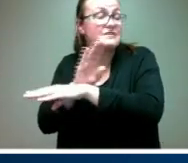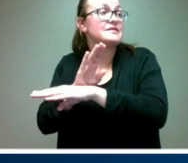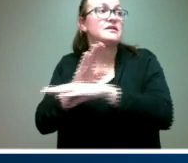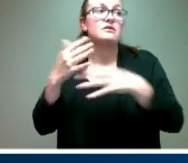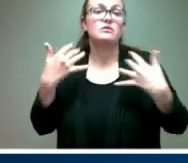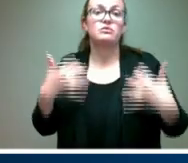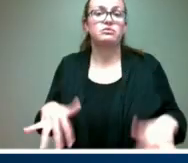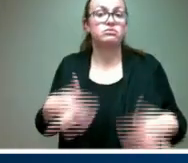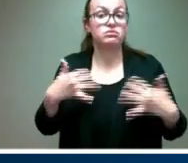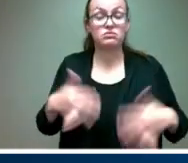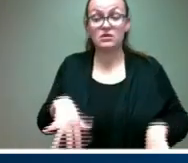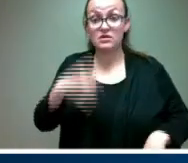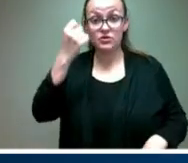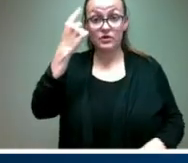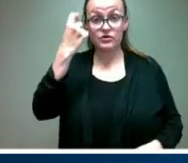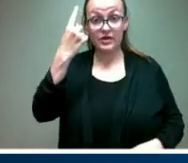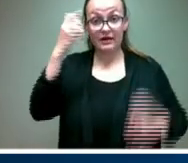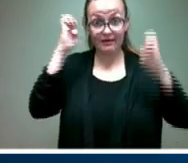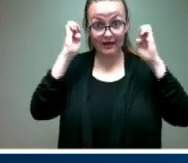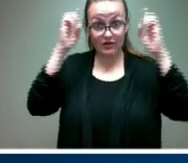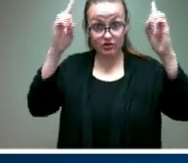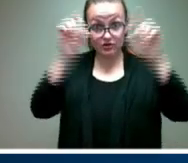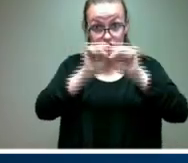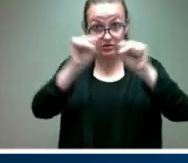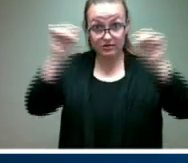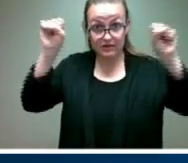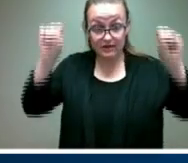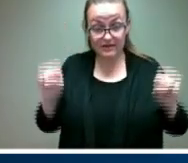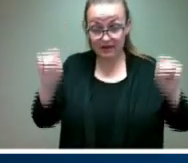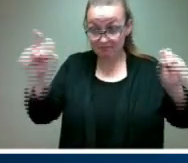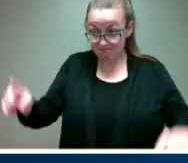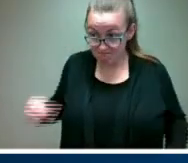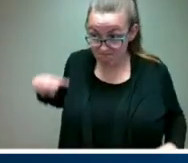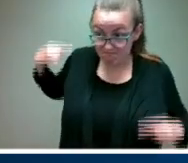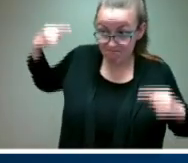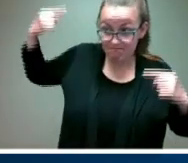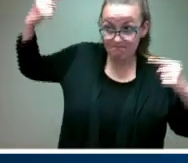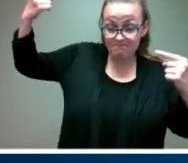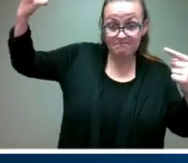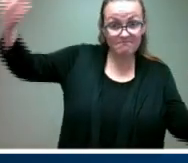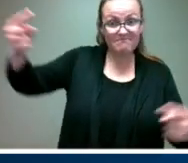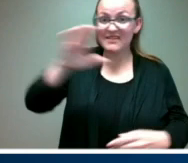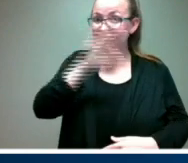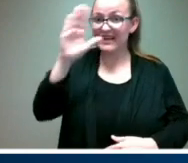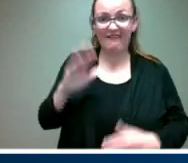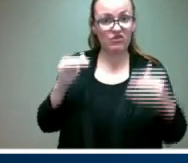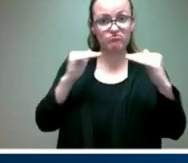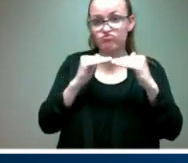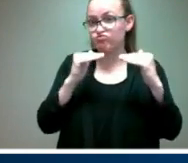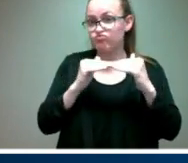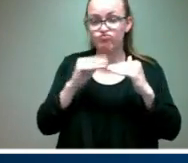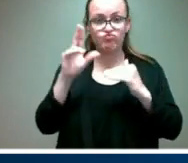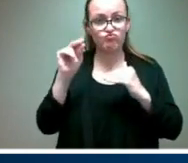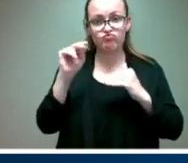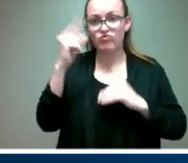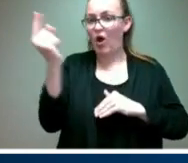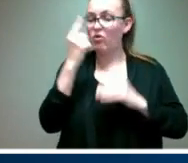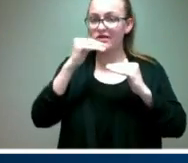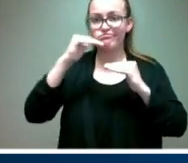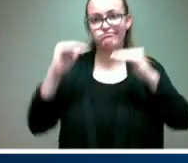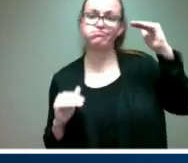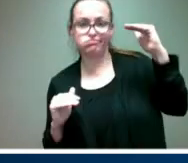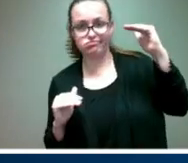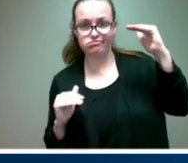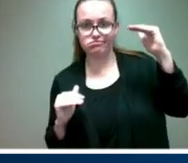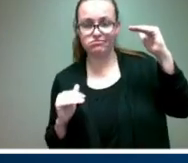the educational system, it hasn't been equitable since its very inception. But it's mm-hmm. us working towards and peeling back